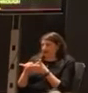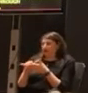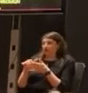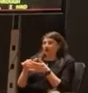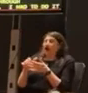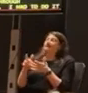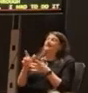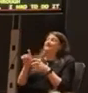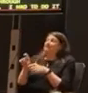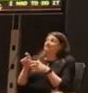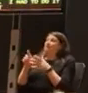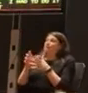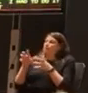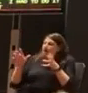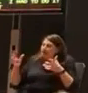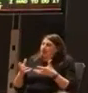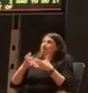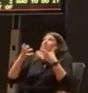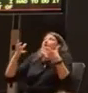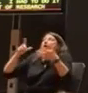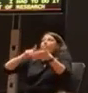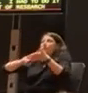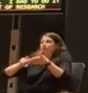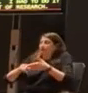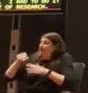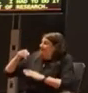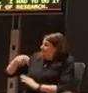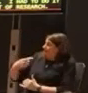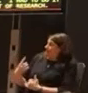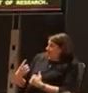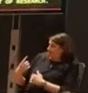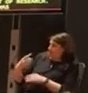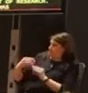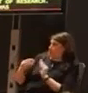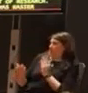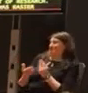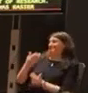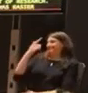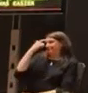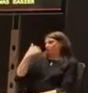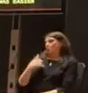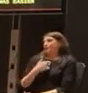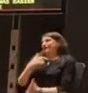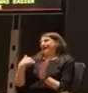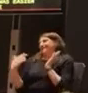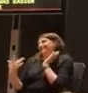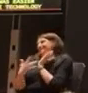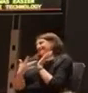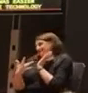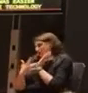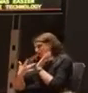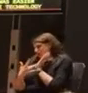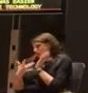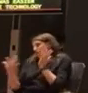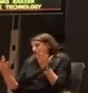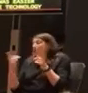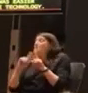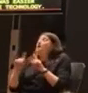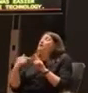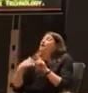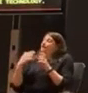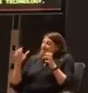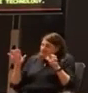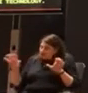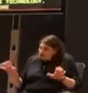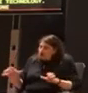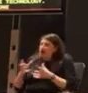of research. This book was easier because of technology. But I've done a lot